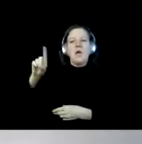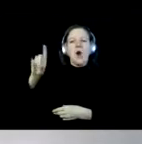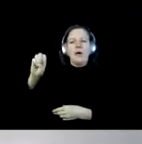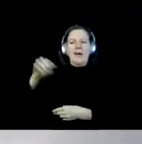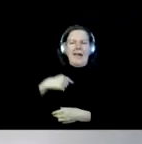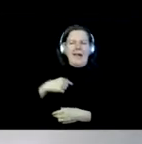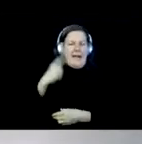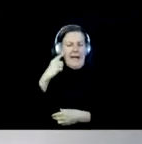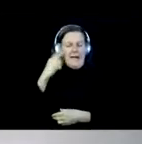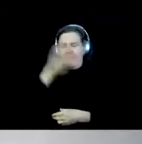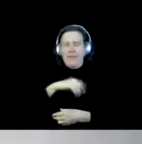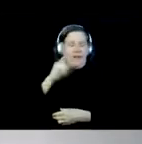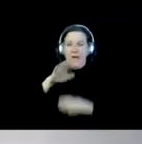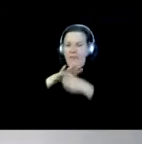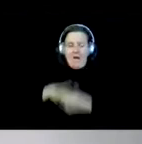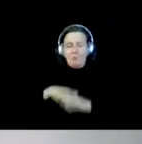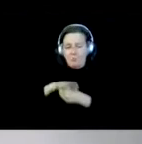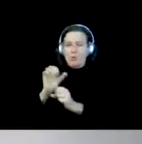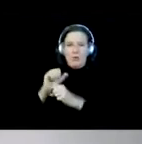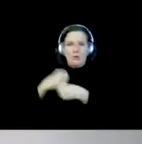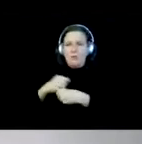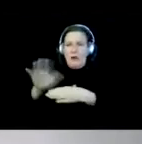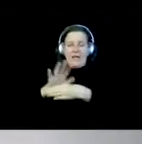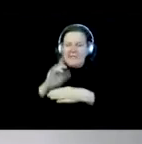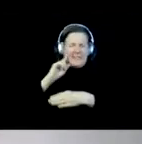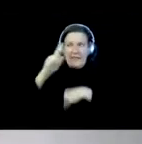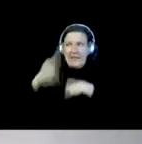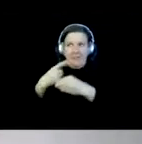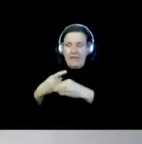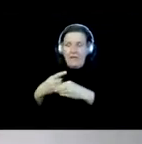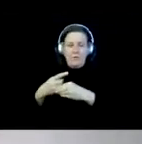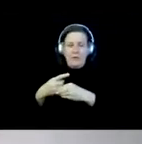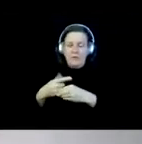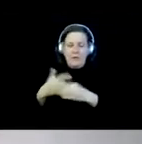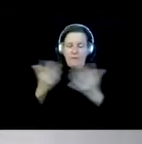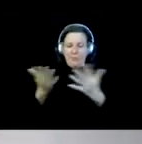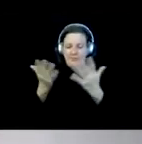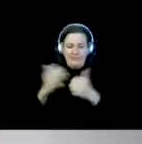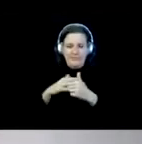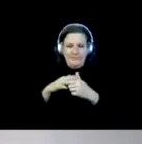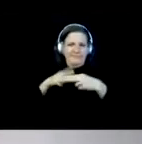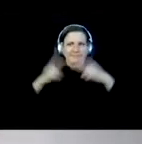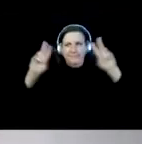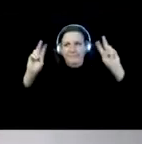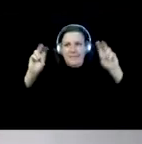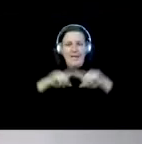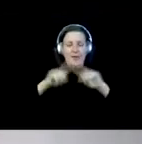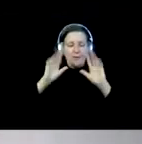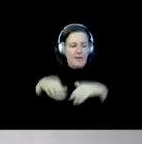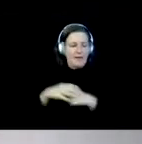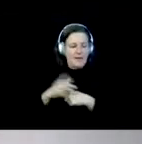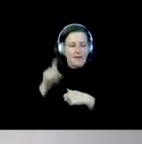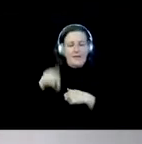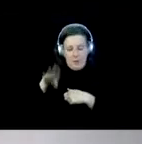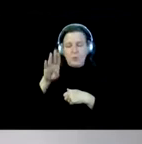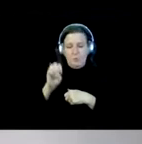stressed out with making the piece and didn't really think too much about the title, but I think it was originally supposed to